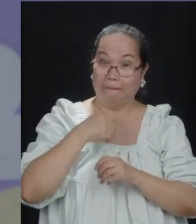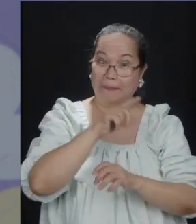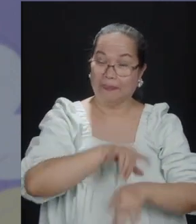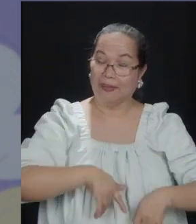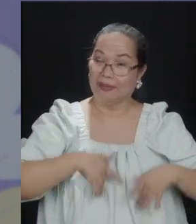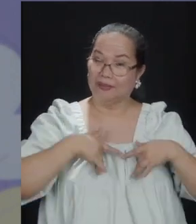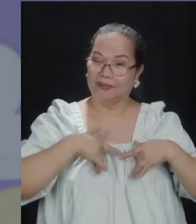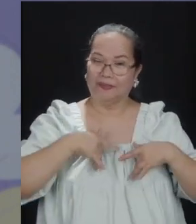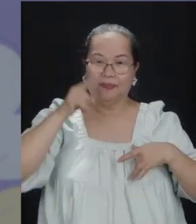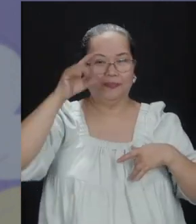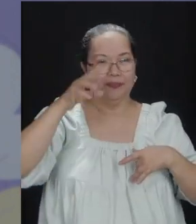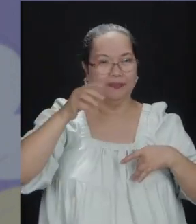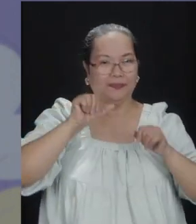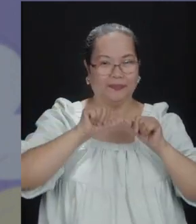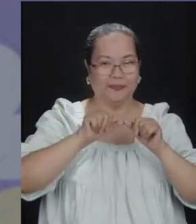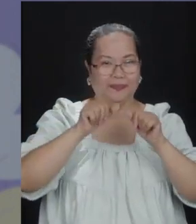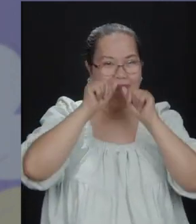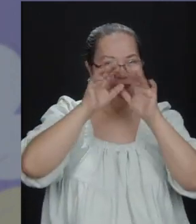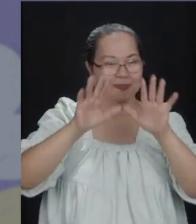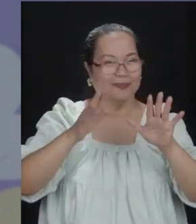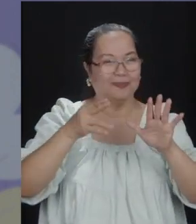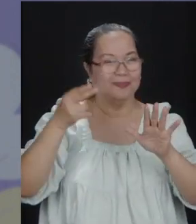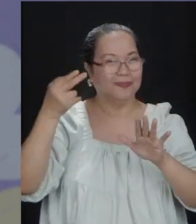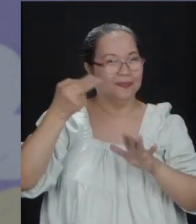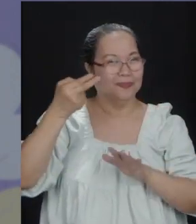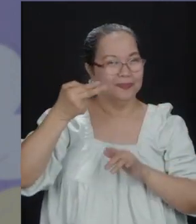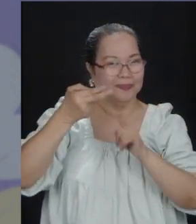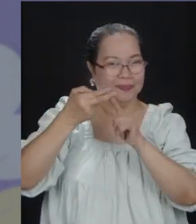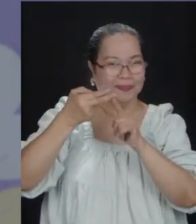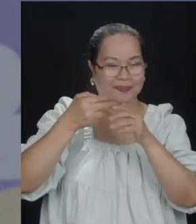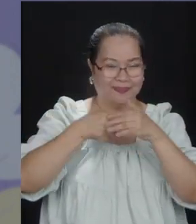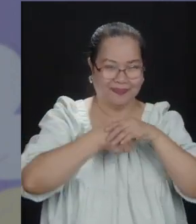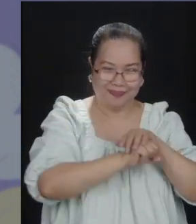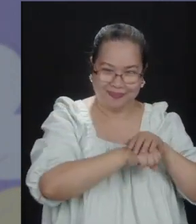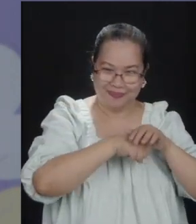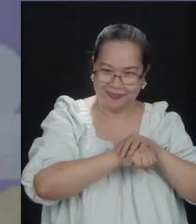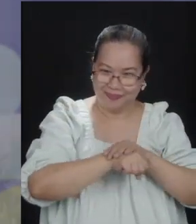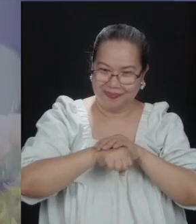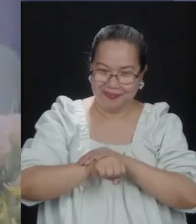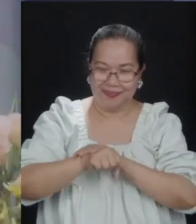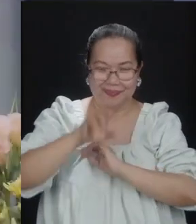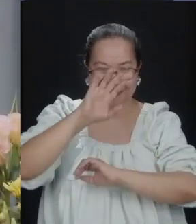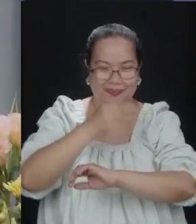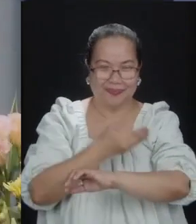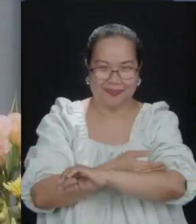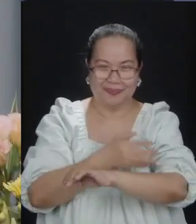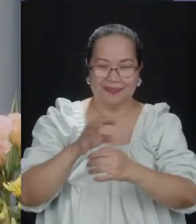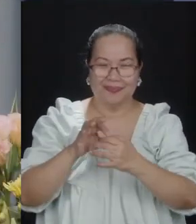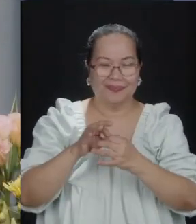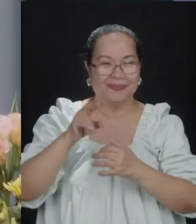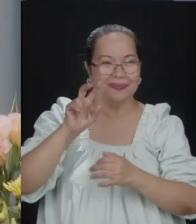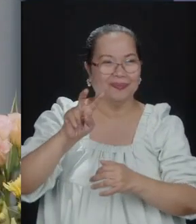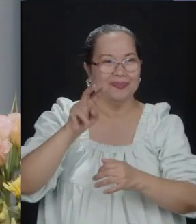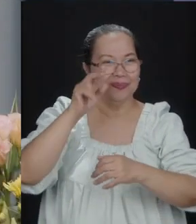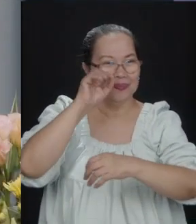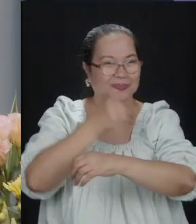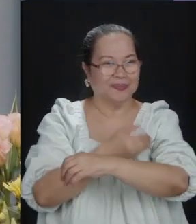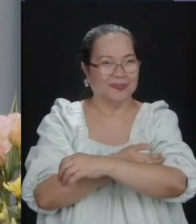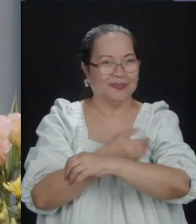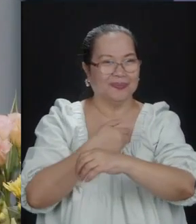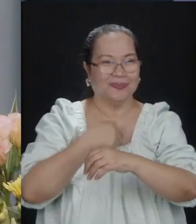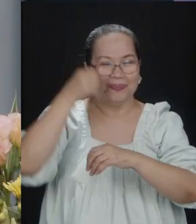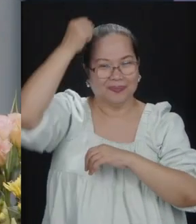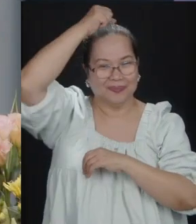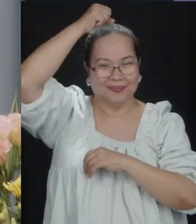God continued to bless Hannah because she bore 3 more sons and 2 daughters, and her son Samuel